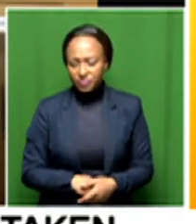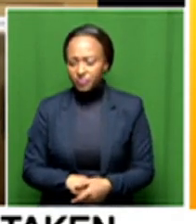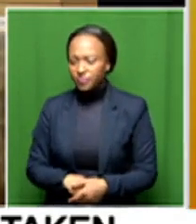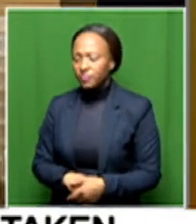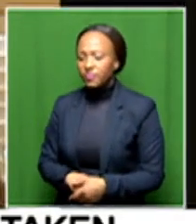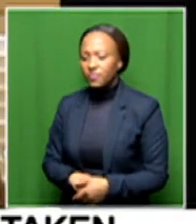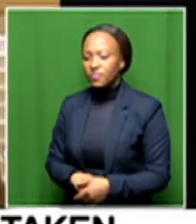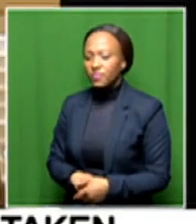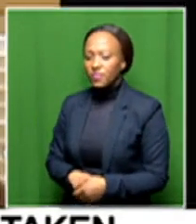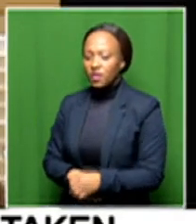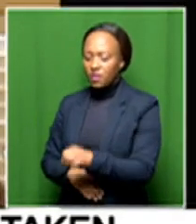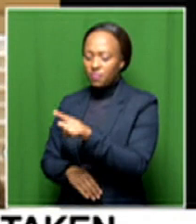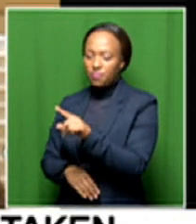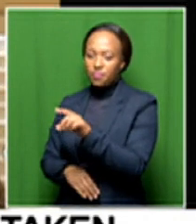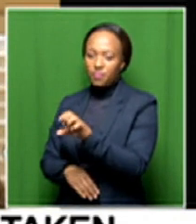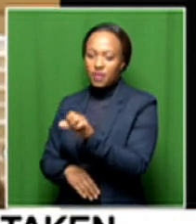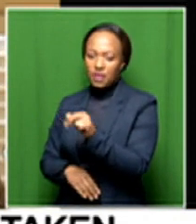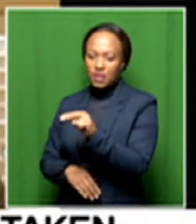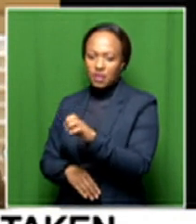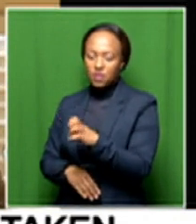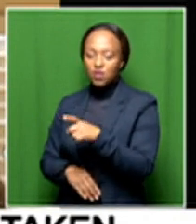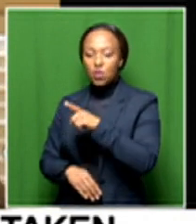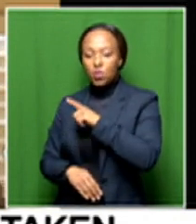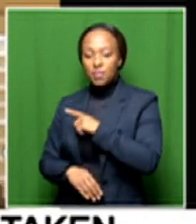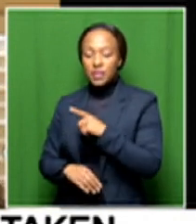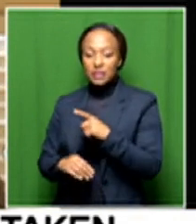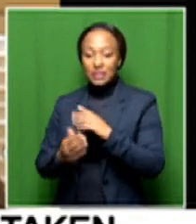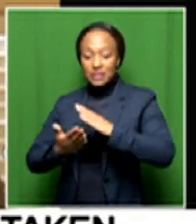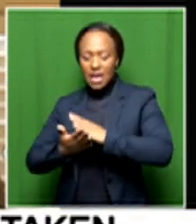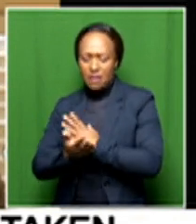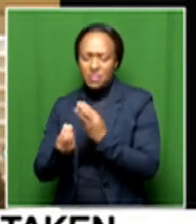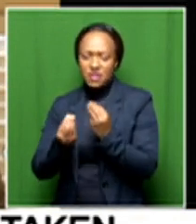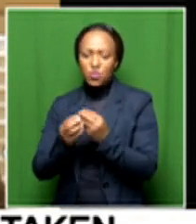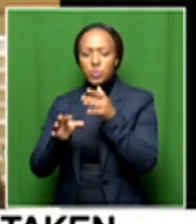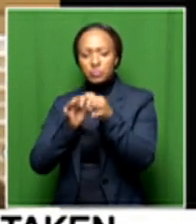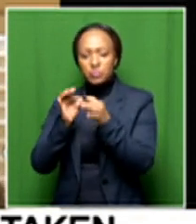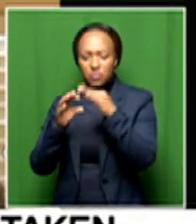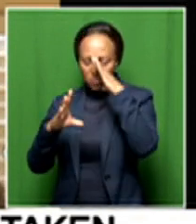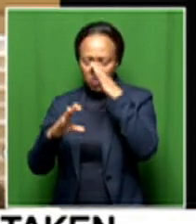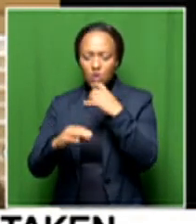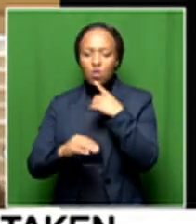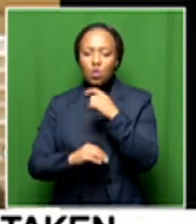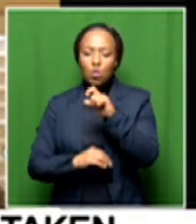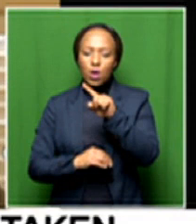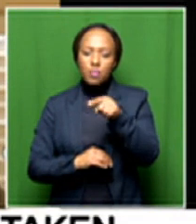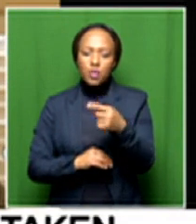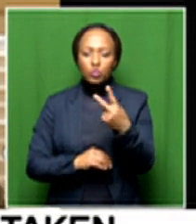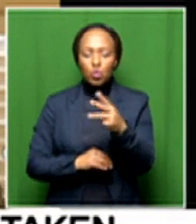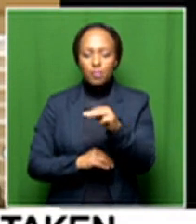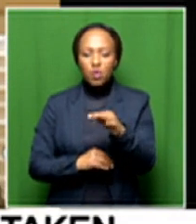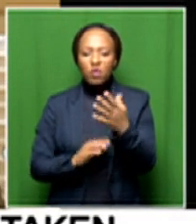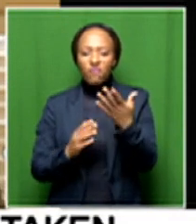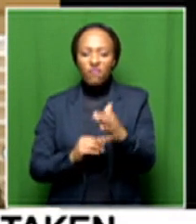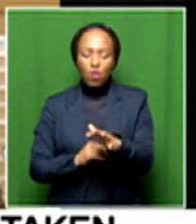Leanne, I think sometimes we need to put our ducks in the row in certain things. 1.2 billion was mainly for PPE, and it